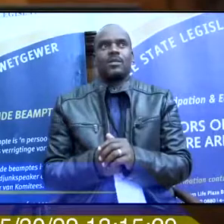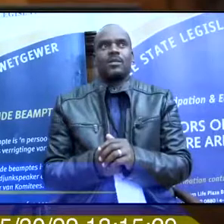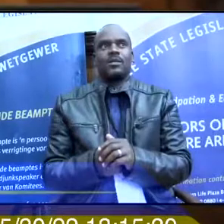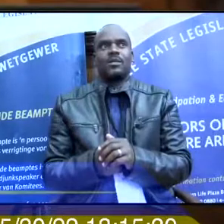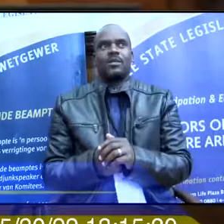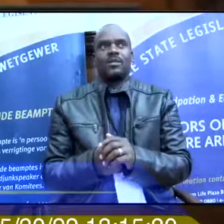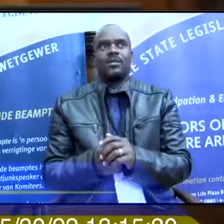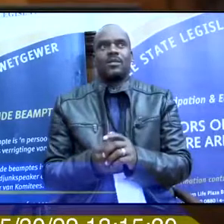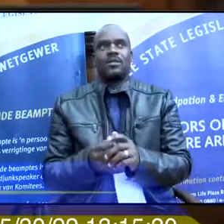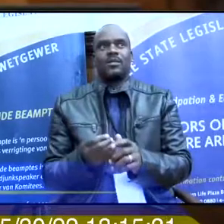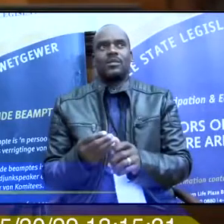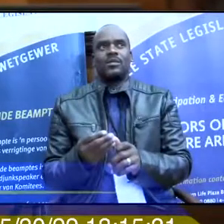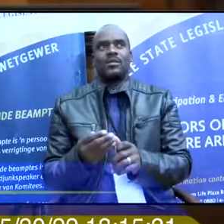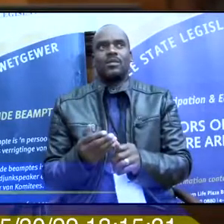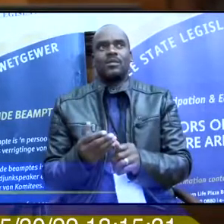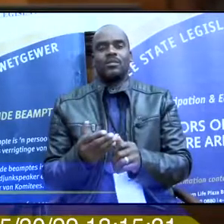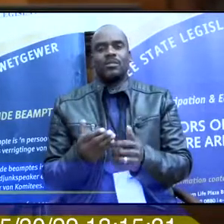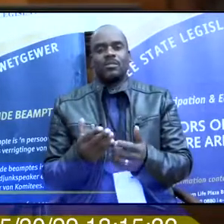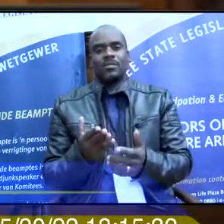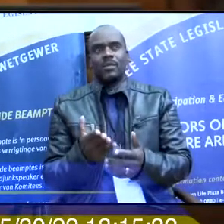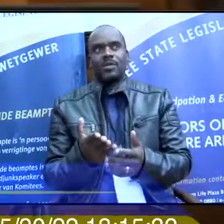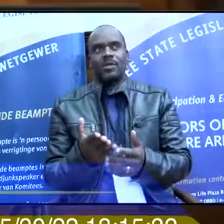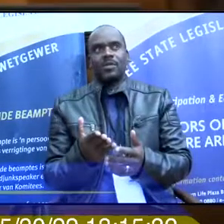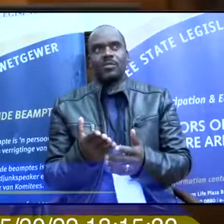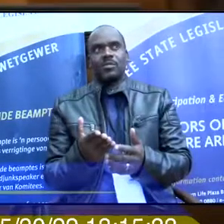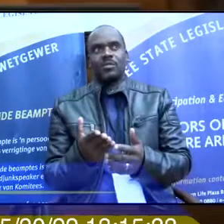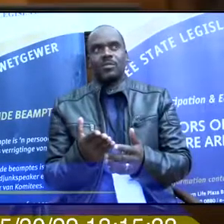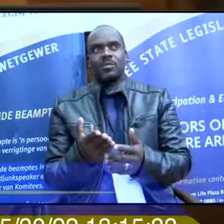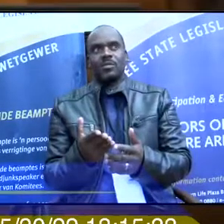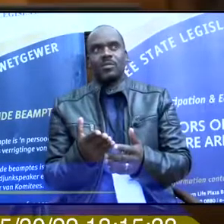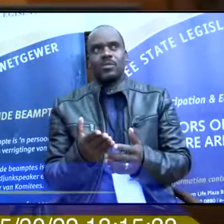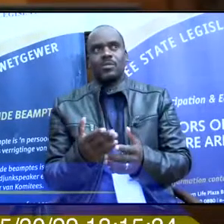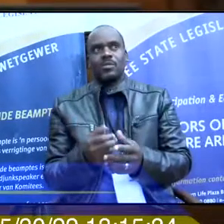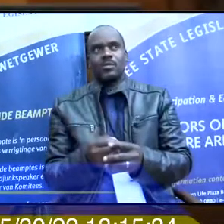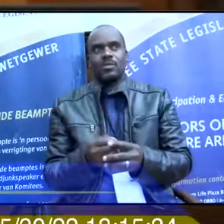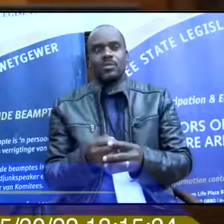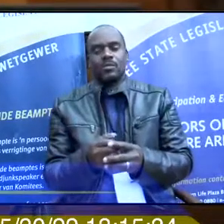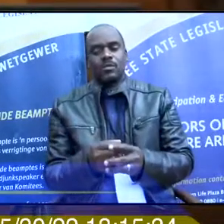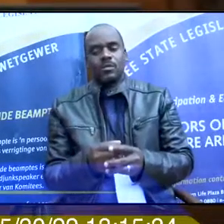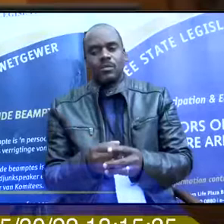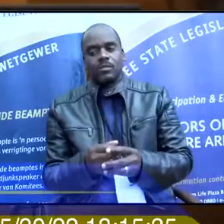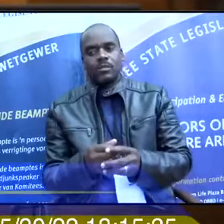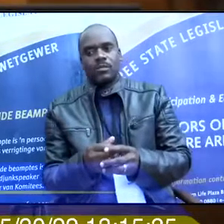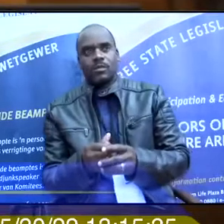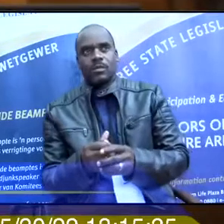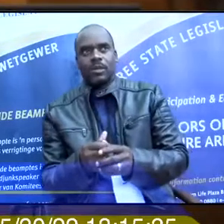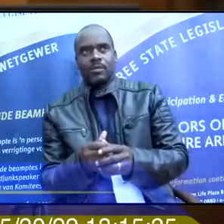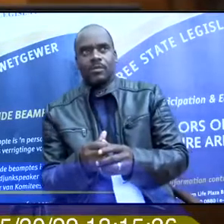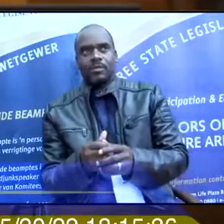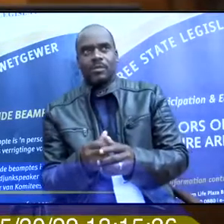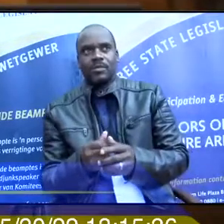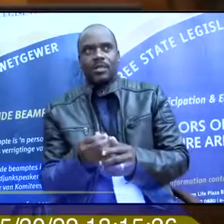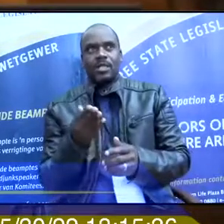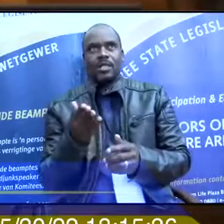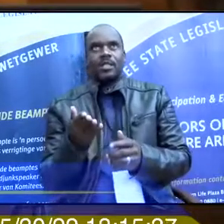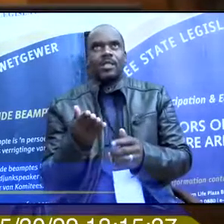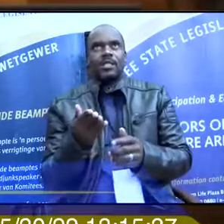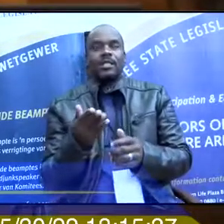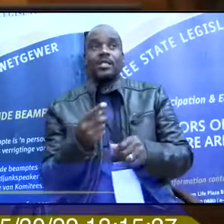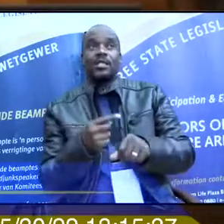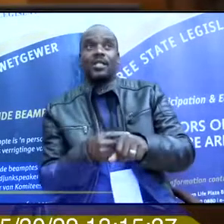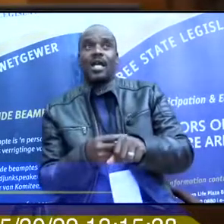bargaining collective bargaining is one of the gains made by workers in promoting labor peace and it's a platform to